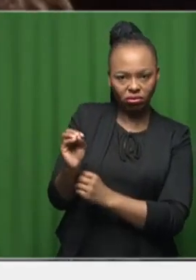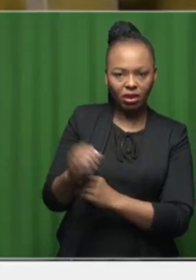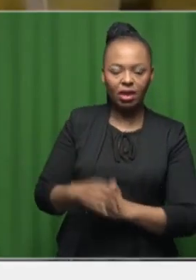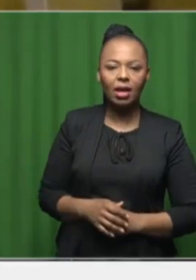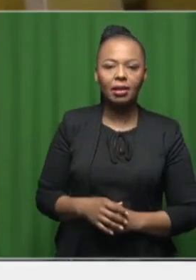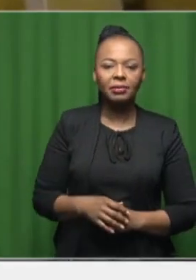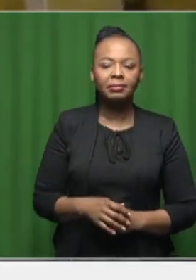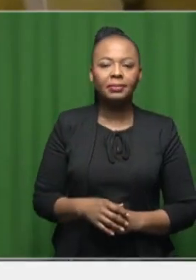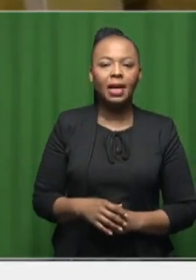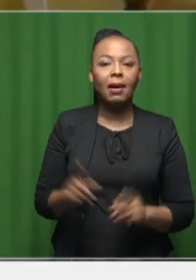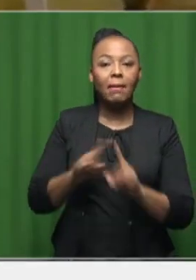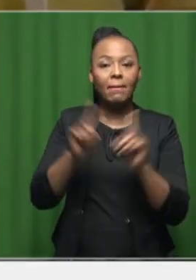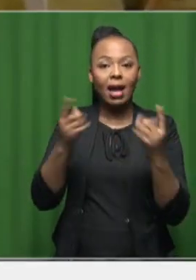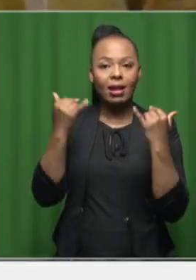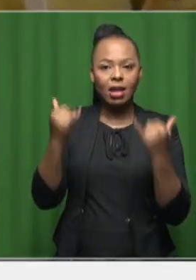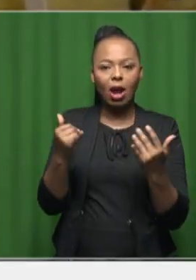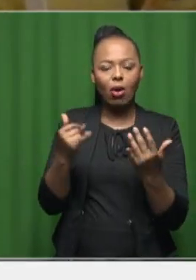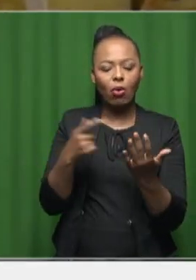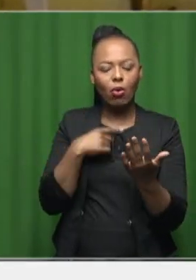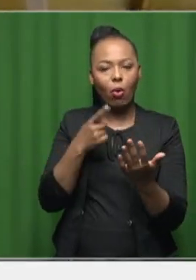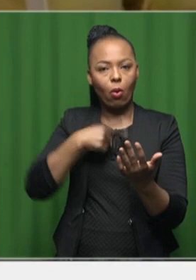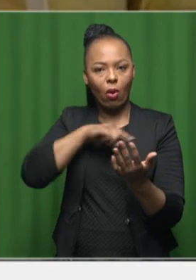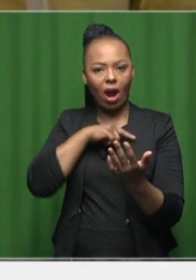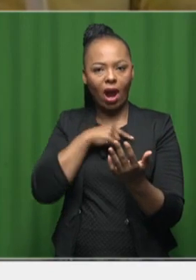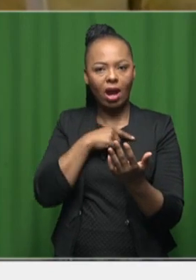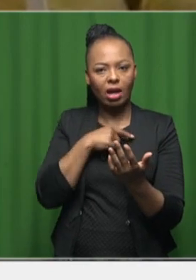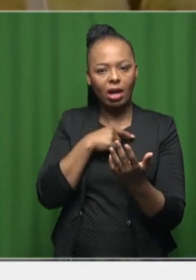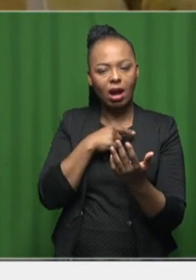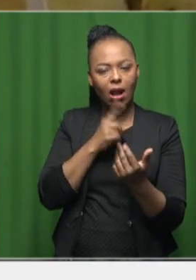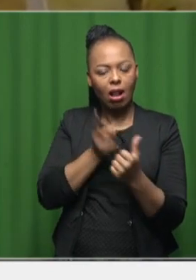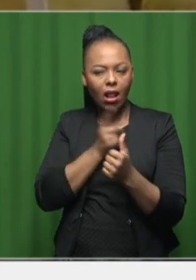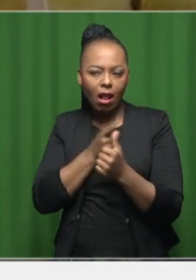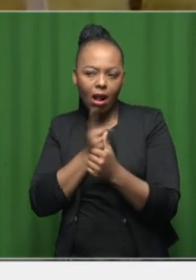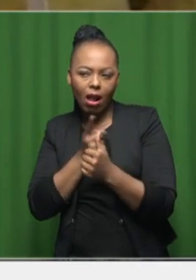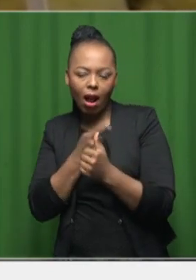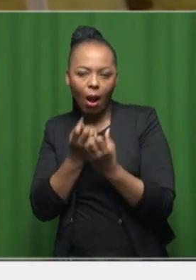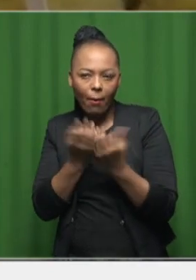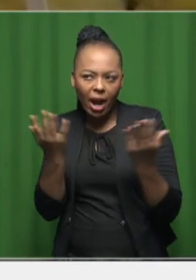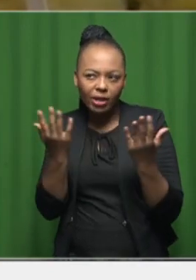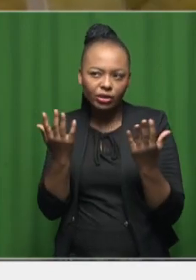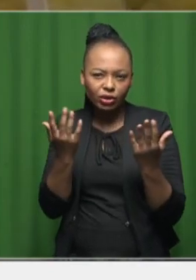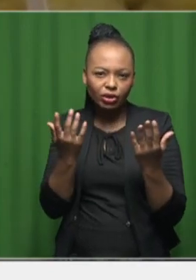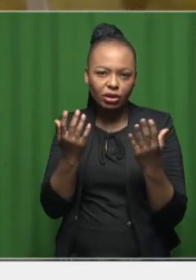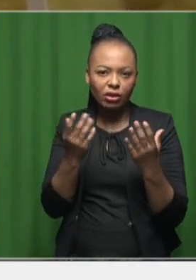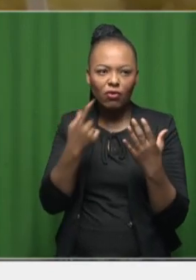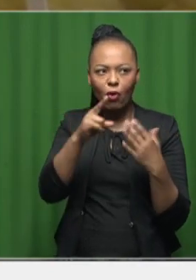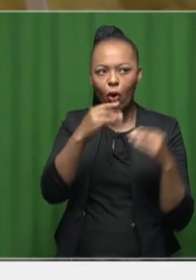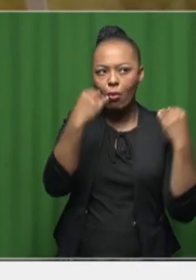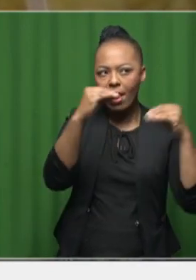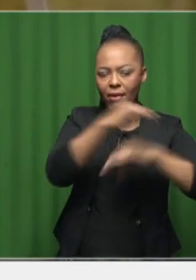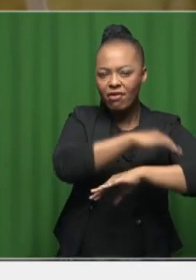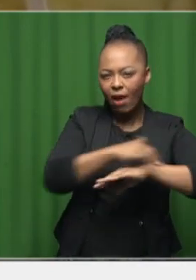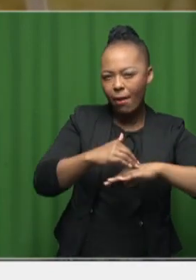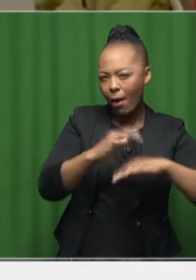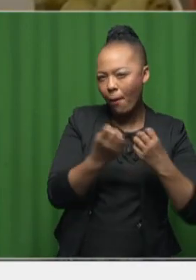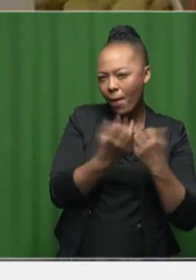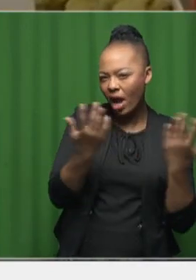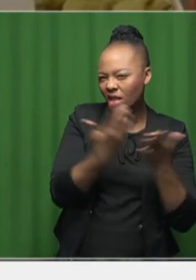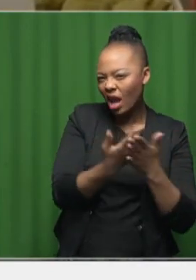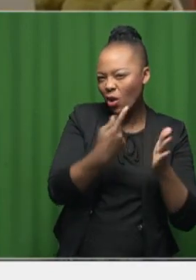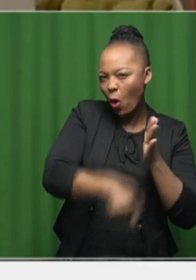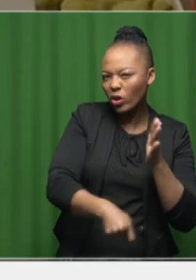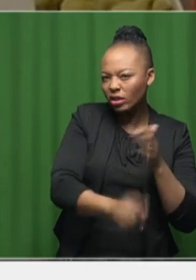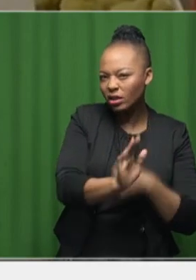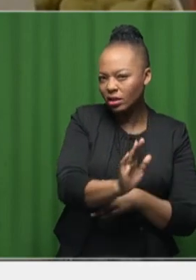of the calculations that we're having, we were looking at how much would it cost for a commercial farmer to come up